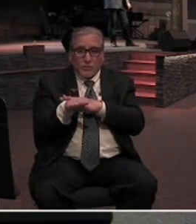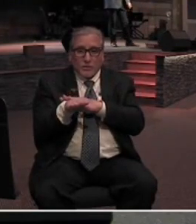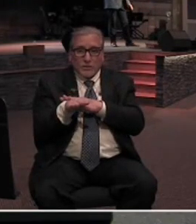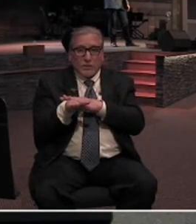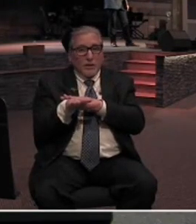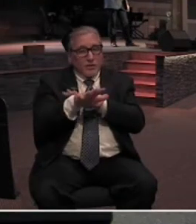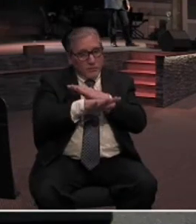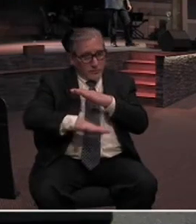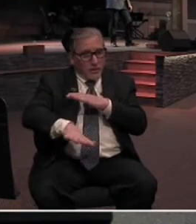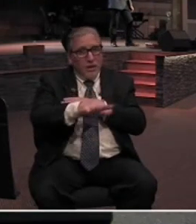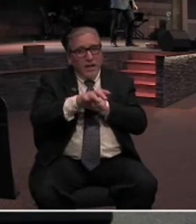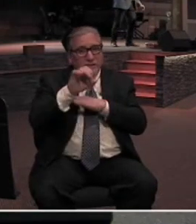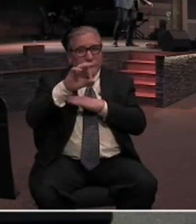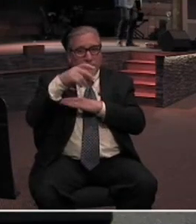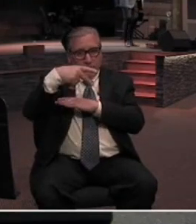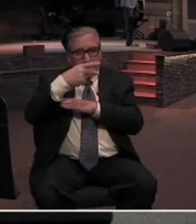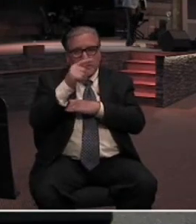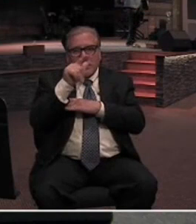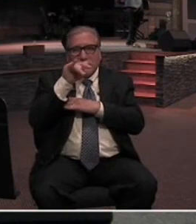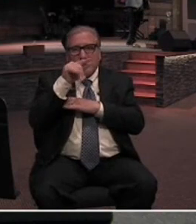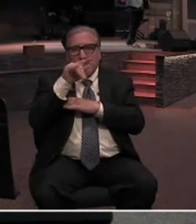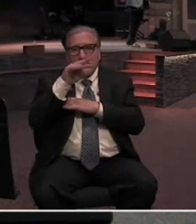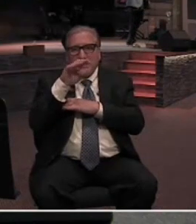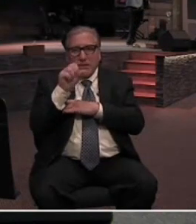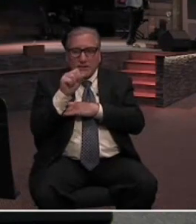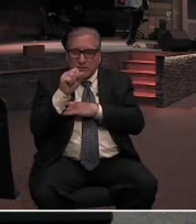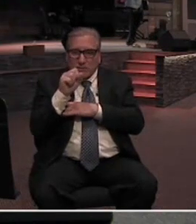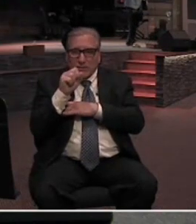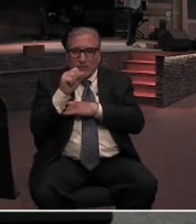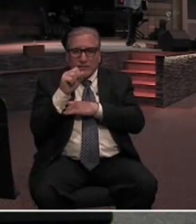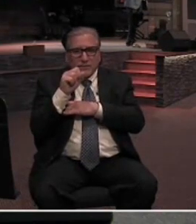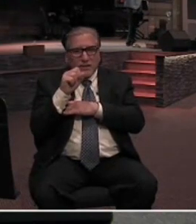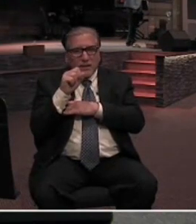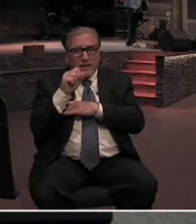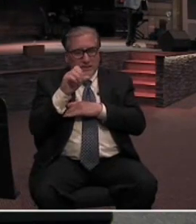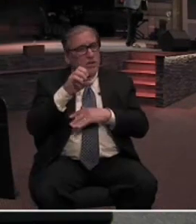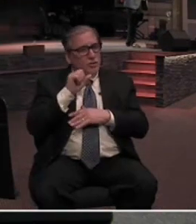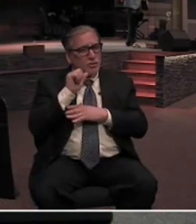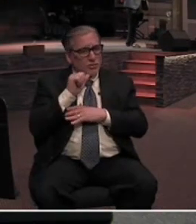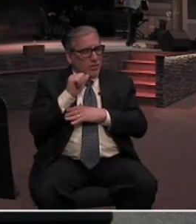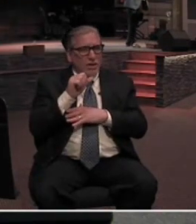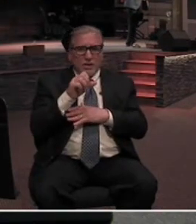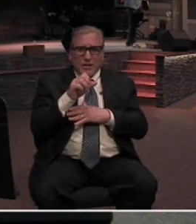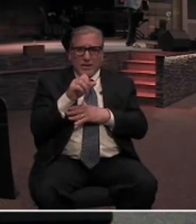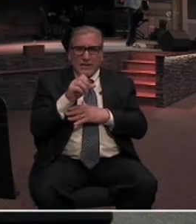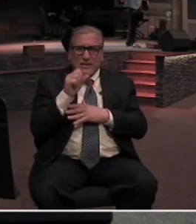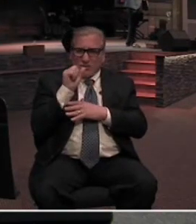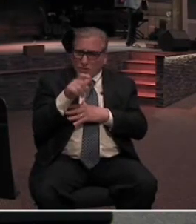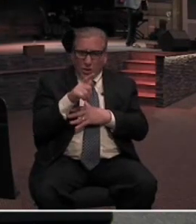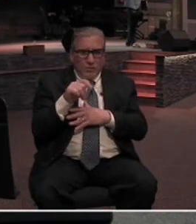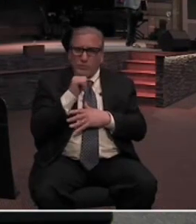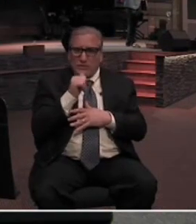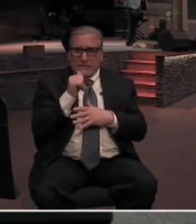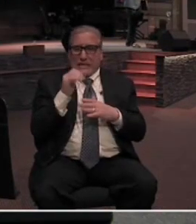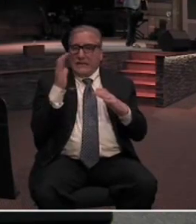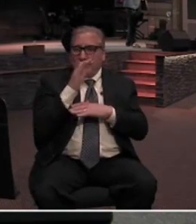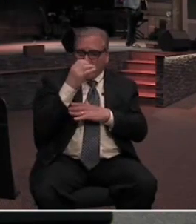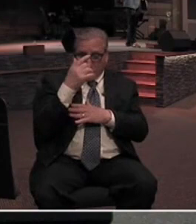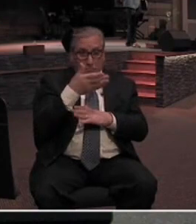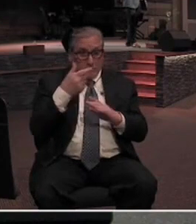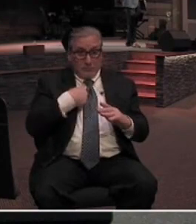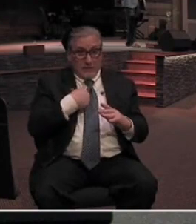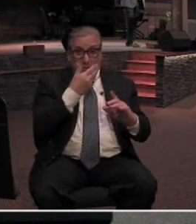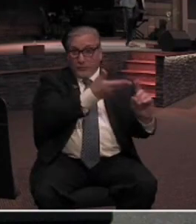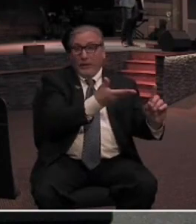the land of the Philistines. And Saul shall despair of me to seek me any more in any coast of